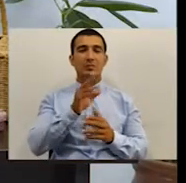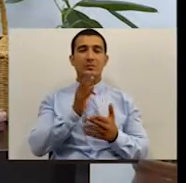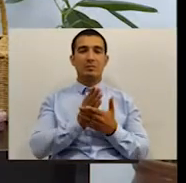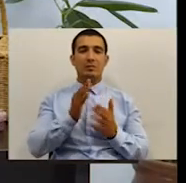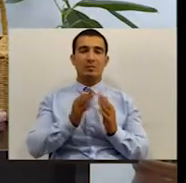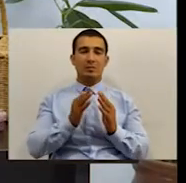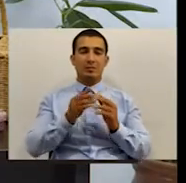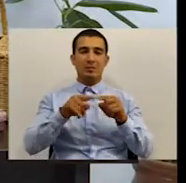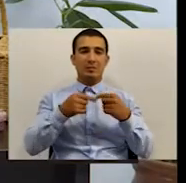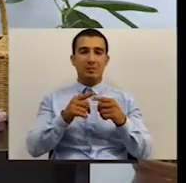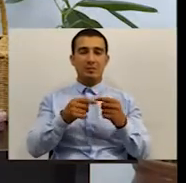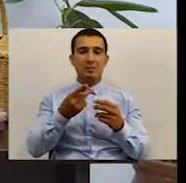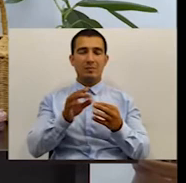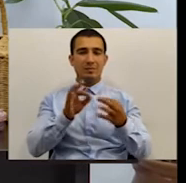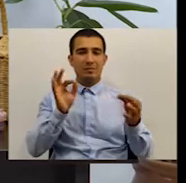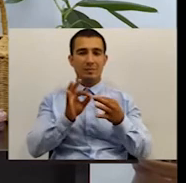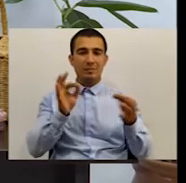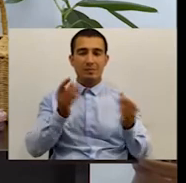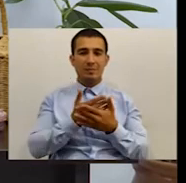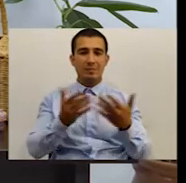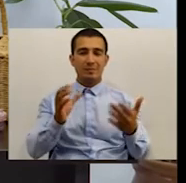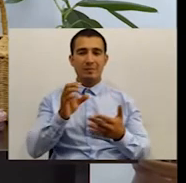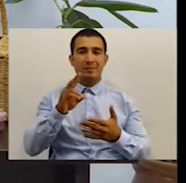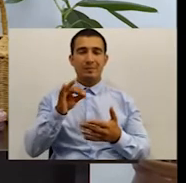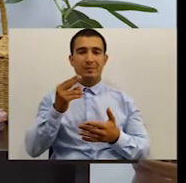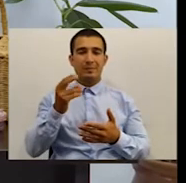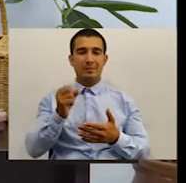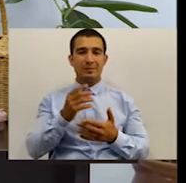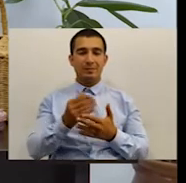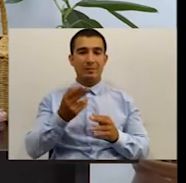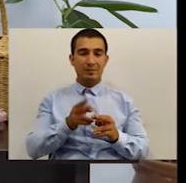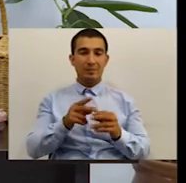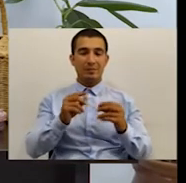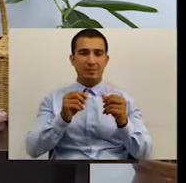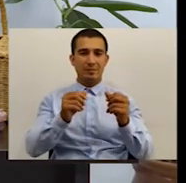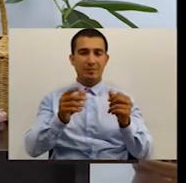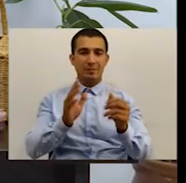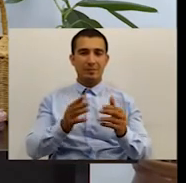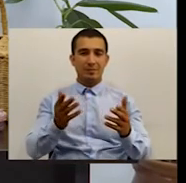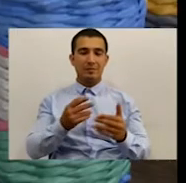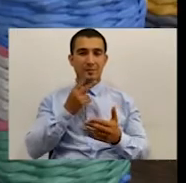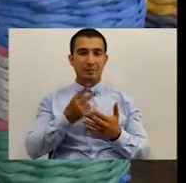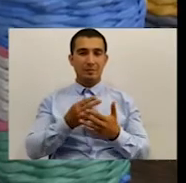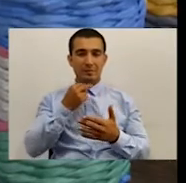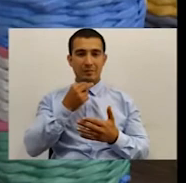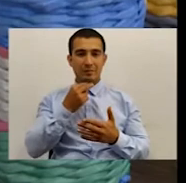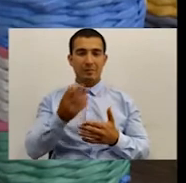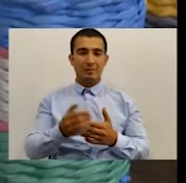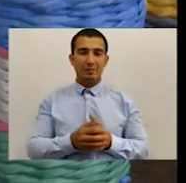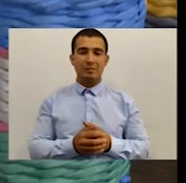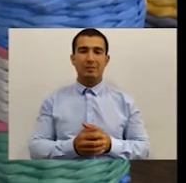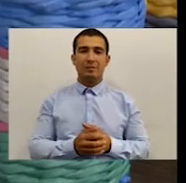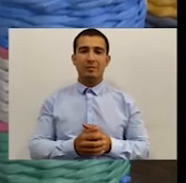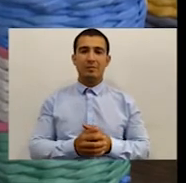Buni olib, qog'ozni o'raymiz. Spitsani ustiga birinchi uchini kirgizib olamiz. Keyin